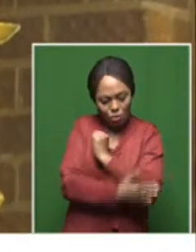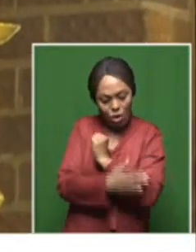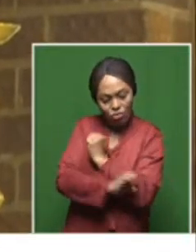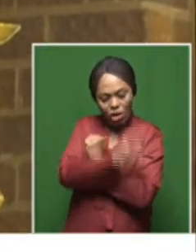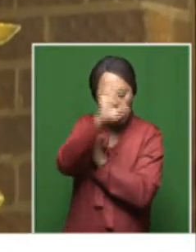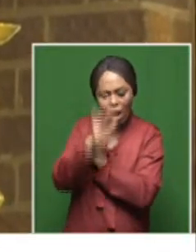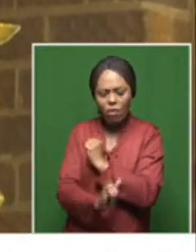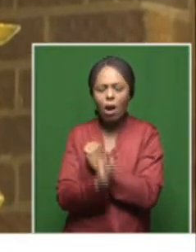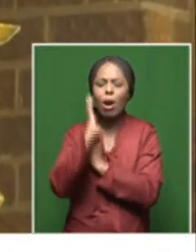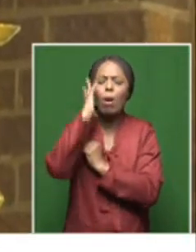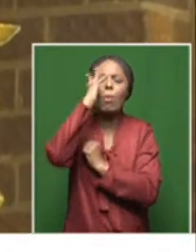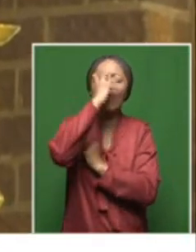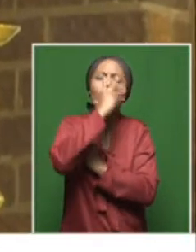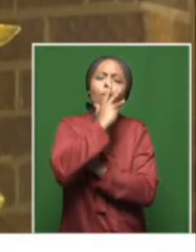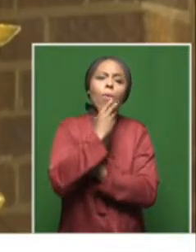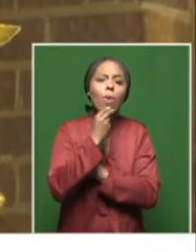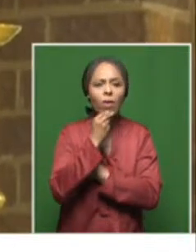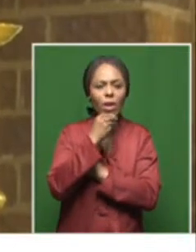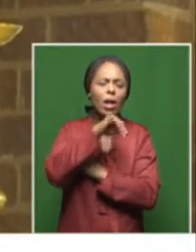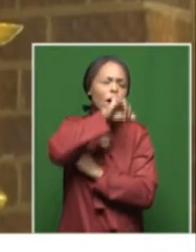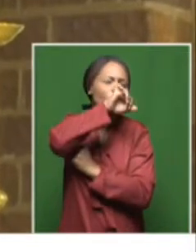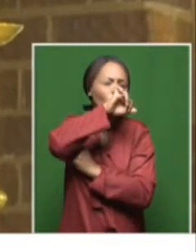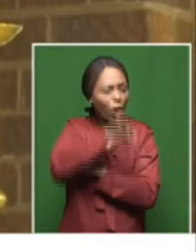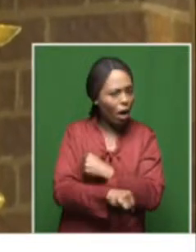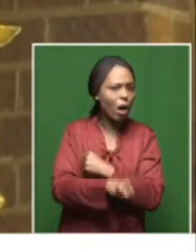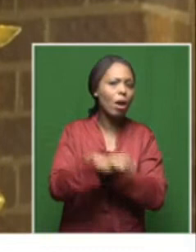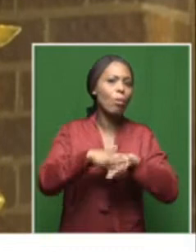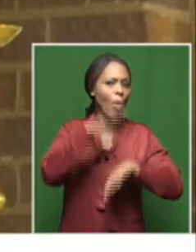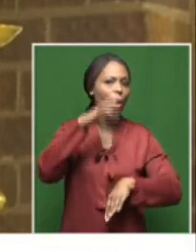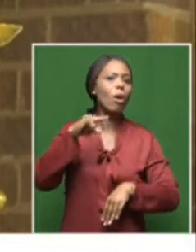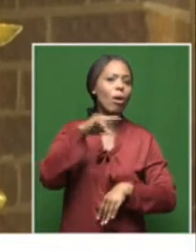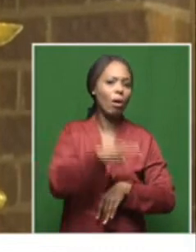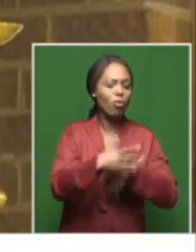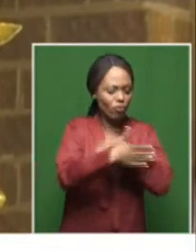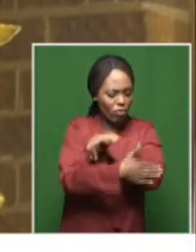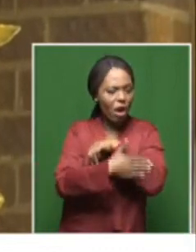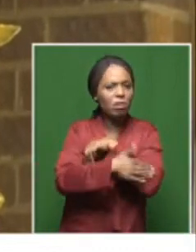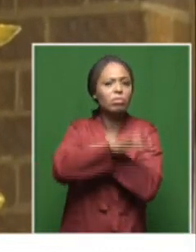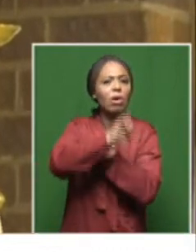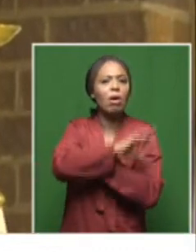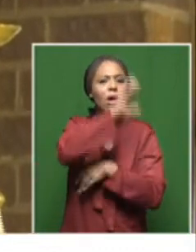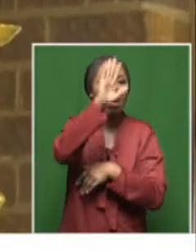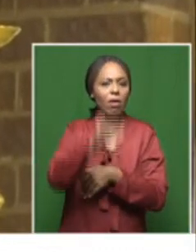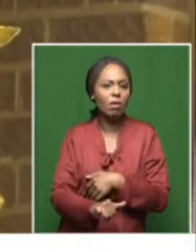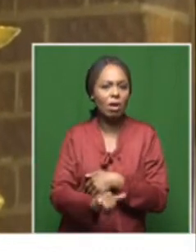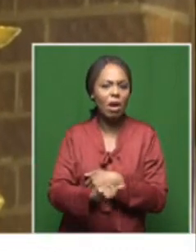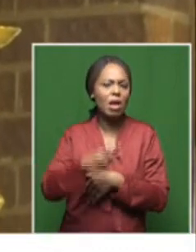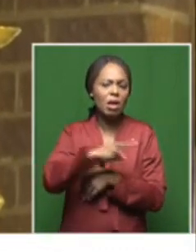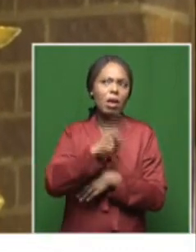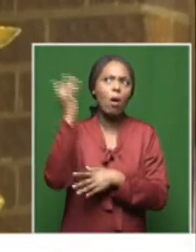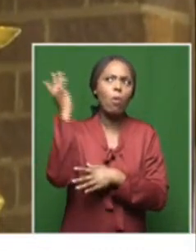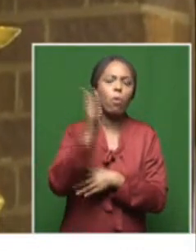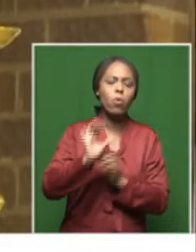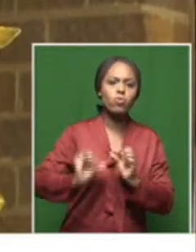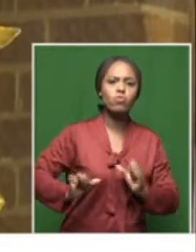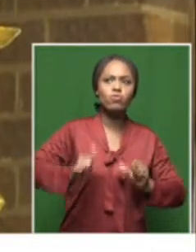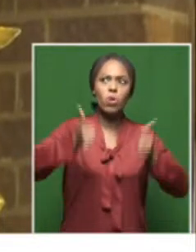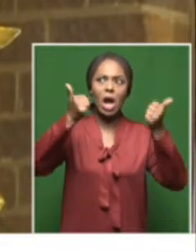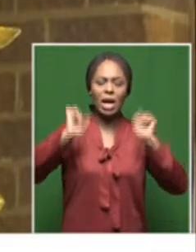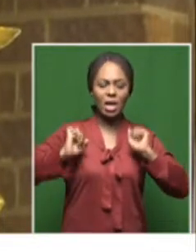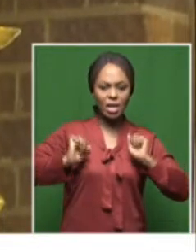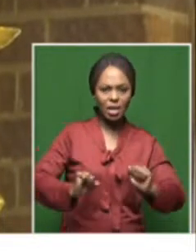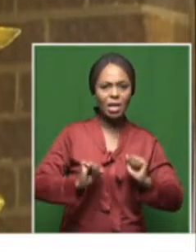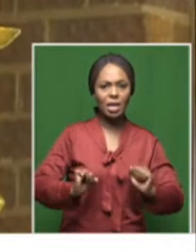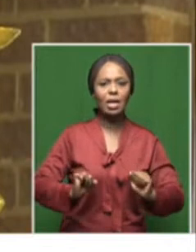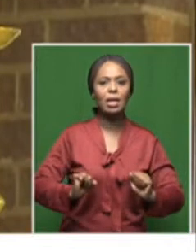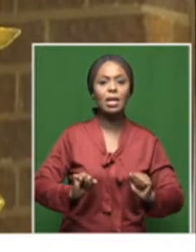It is no doubt that she responded with producing the highest form of goodness, and that is